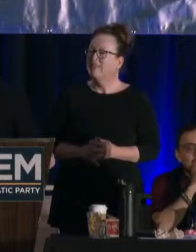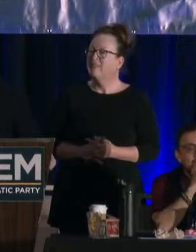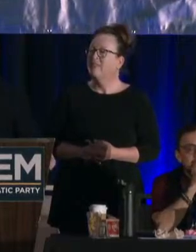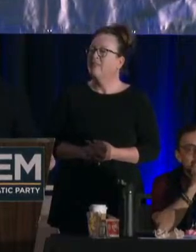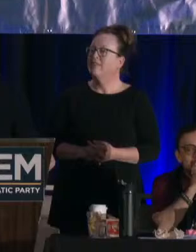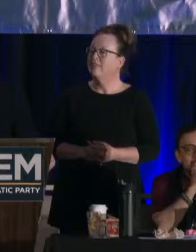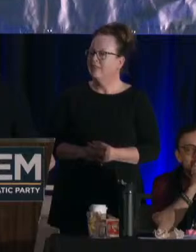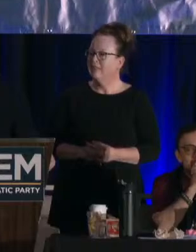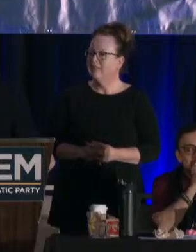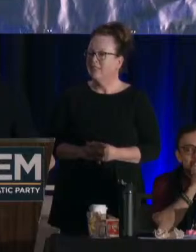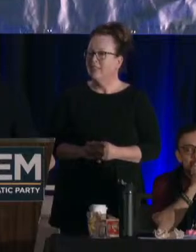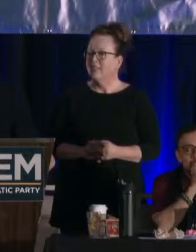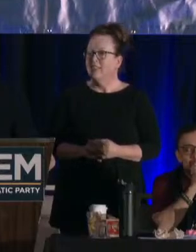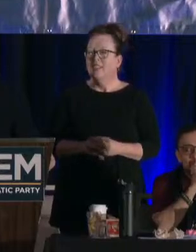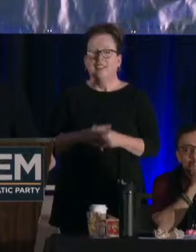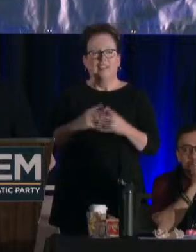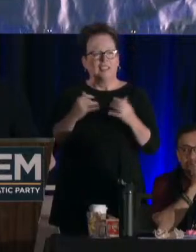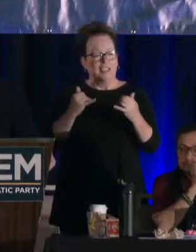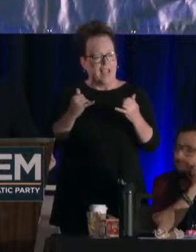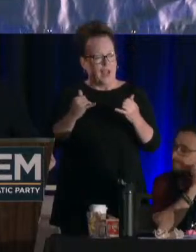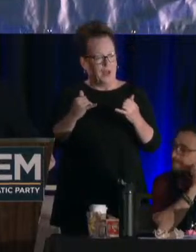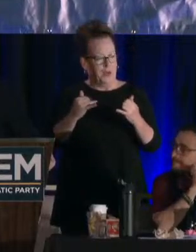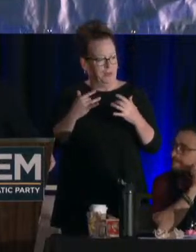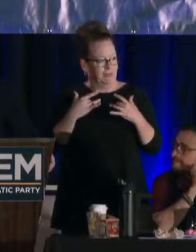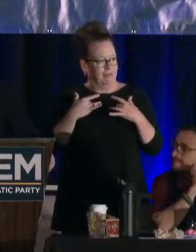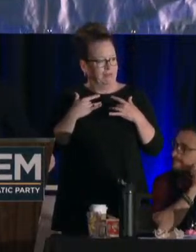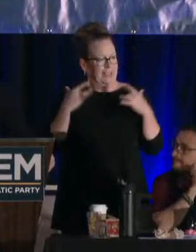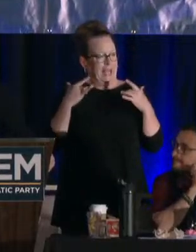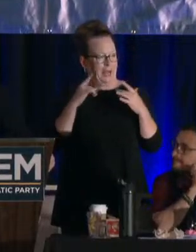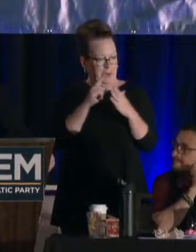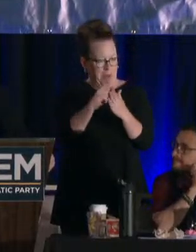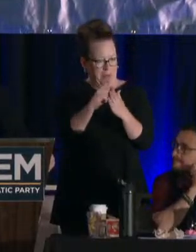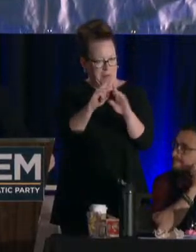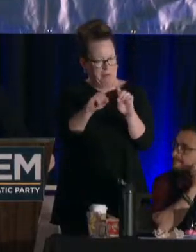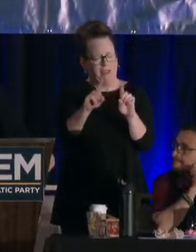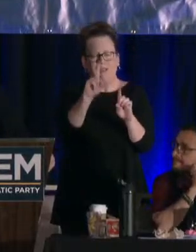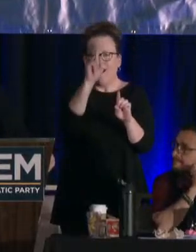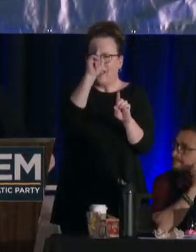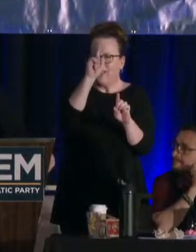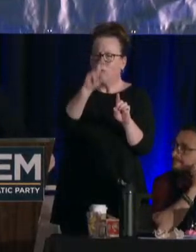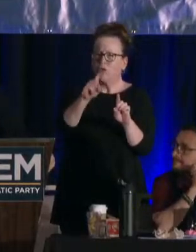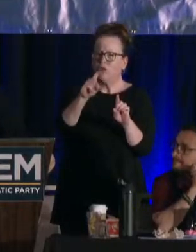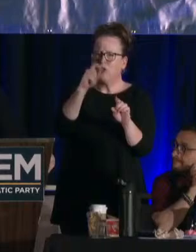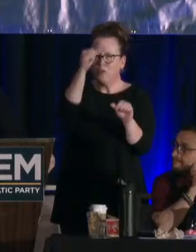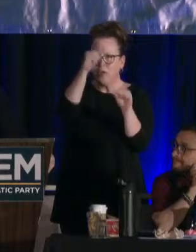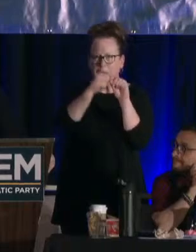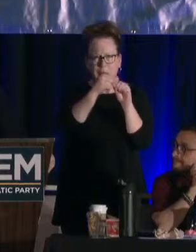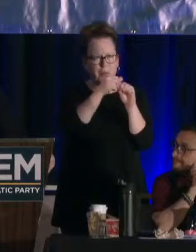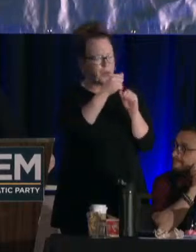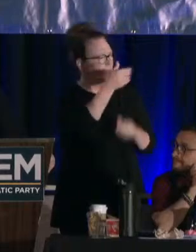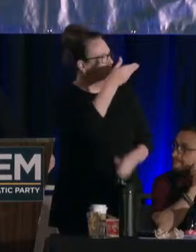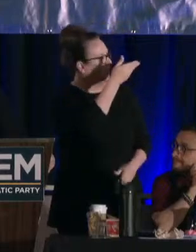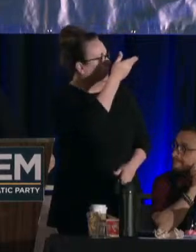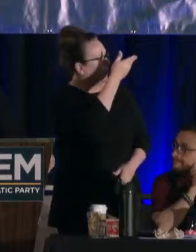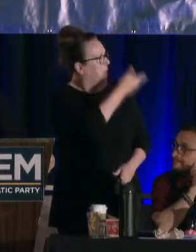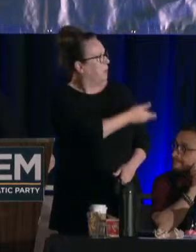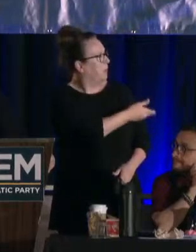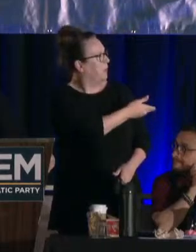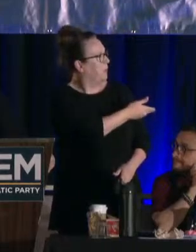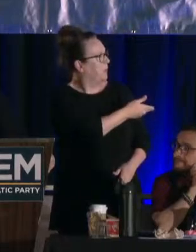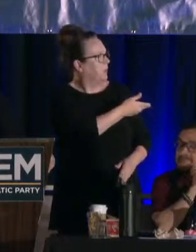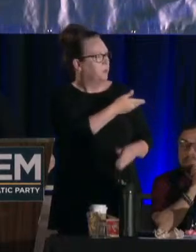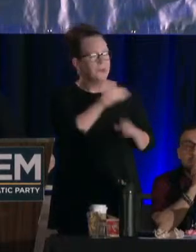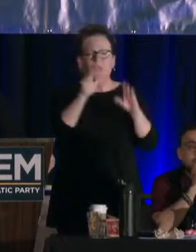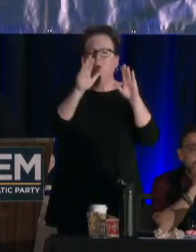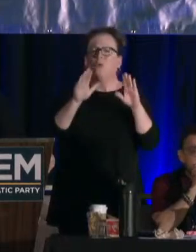Well, while we have a moment of levity, I think we should remember each and every one of the great